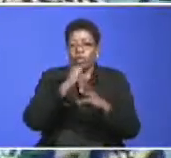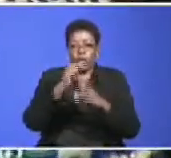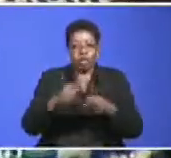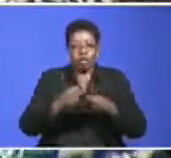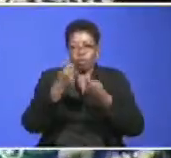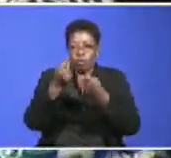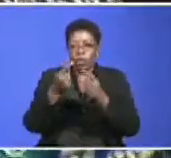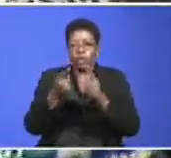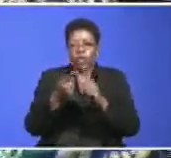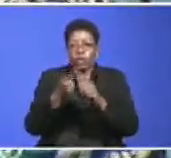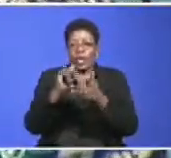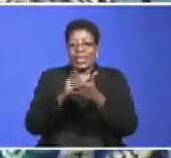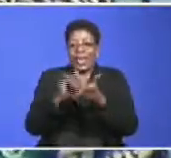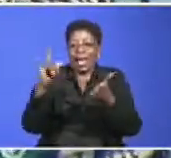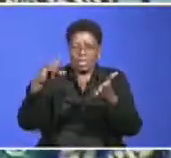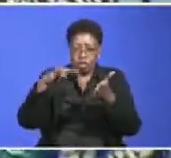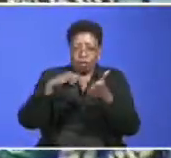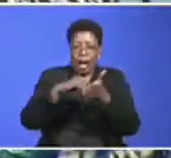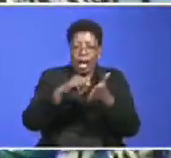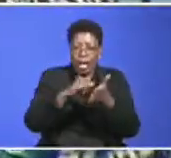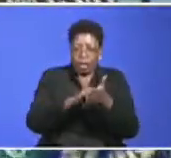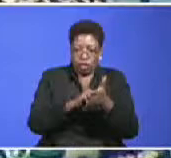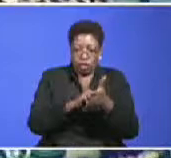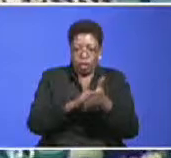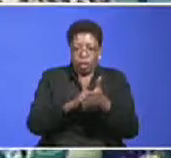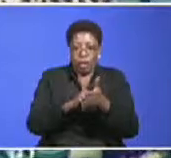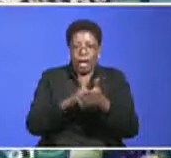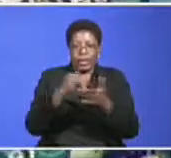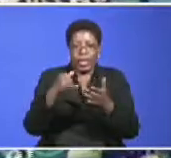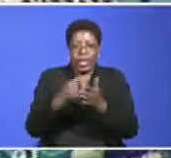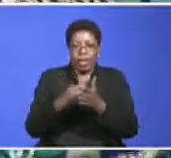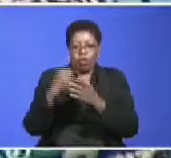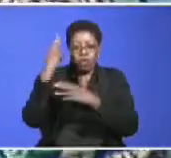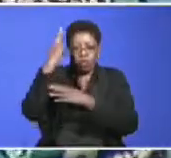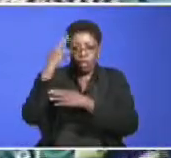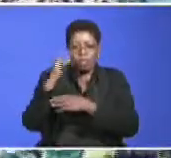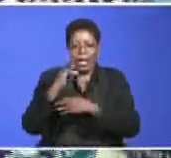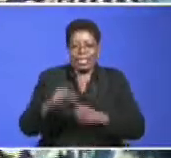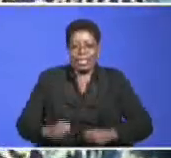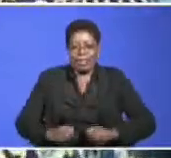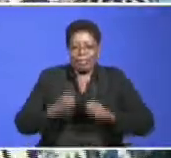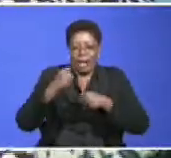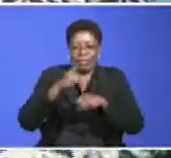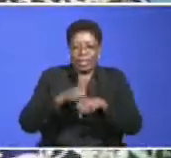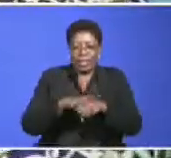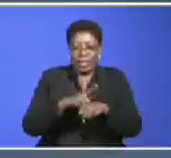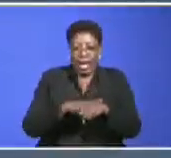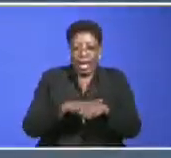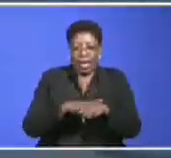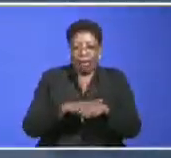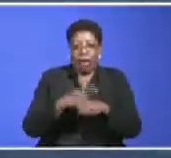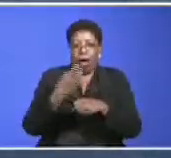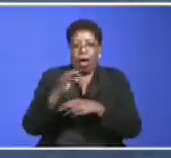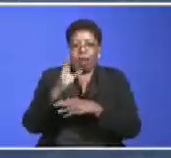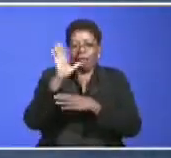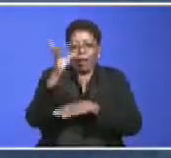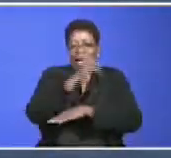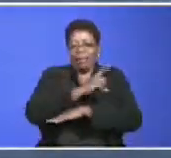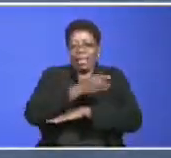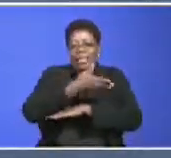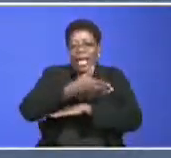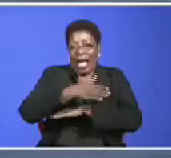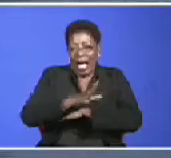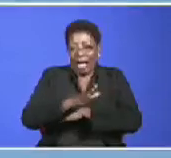factor. It was also determined that it would be reasonable to expect a survival time frame of at least 5 days after